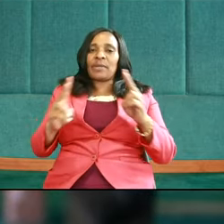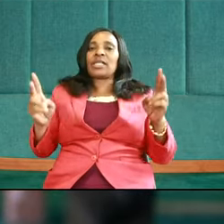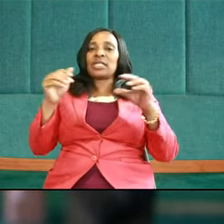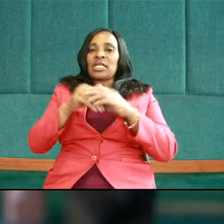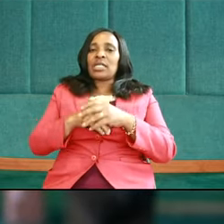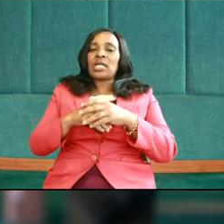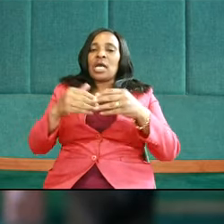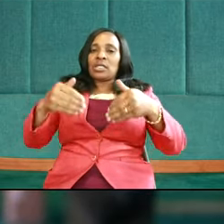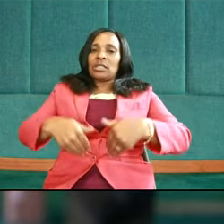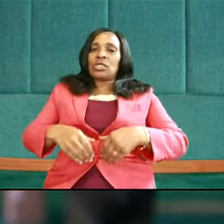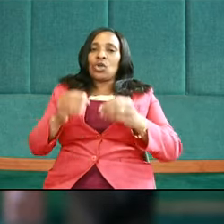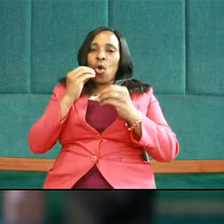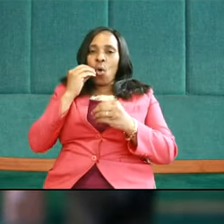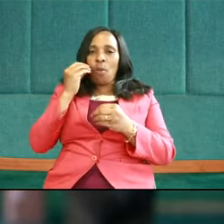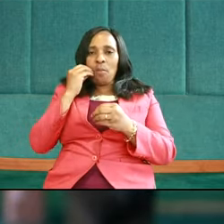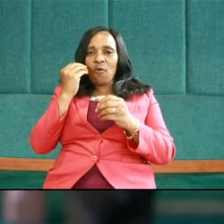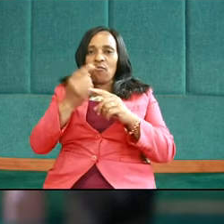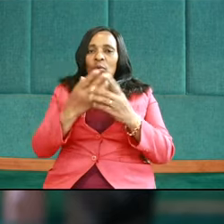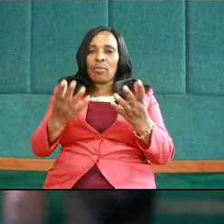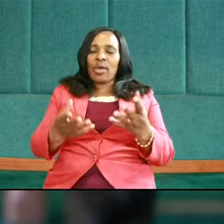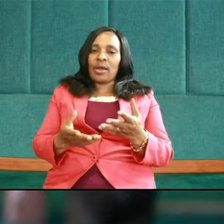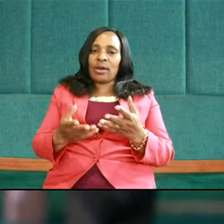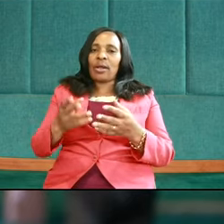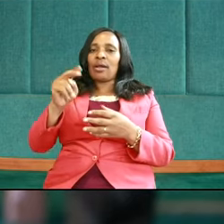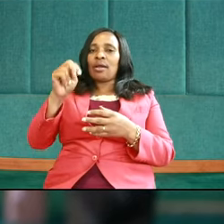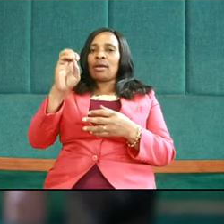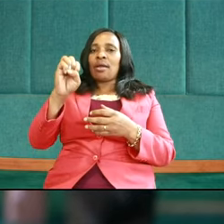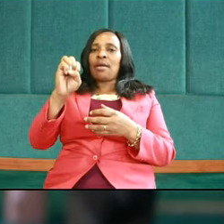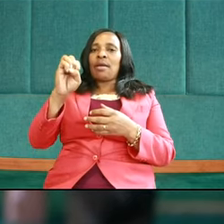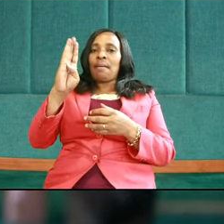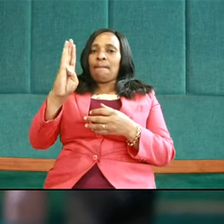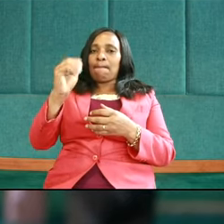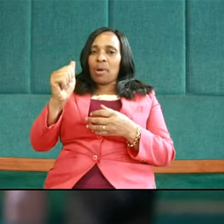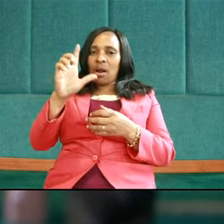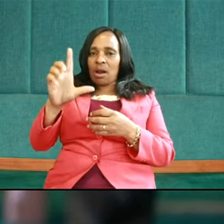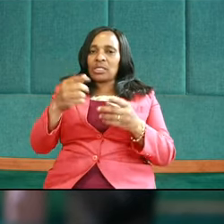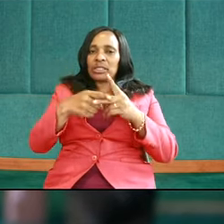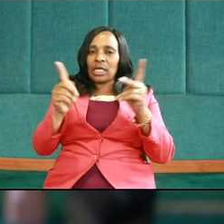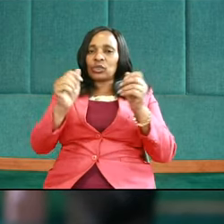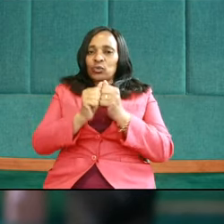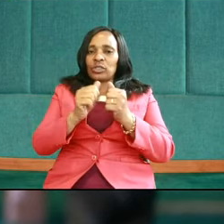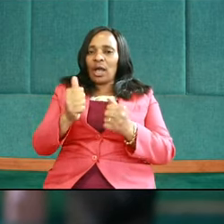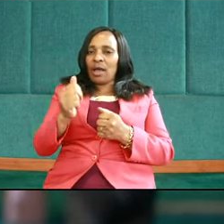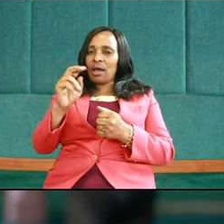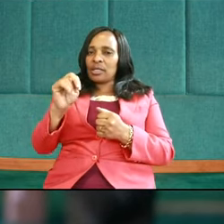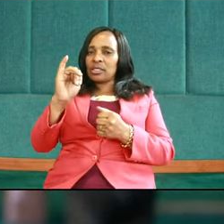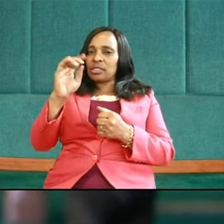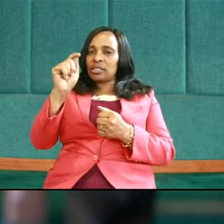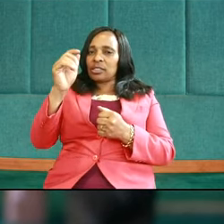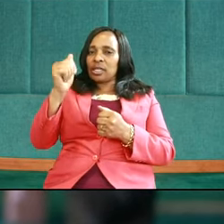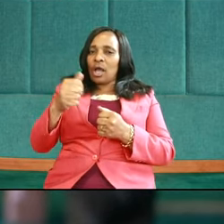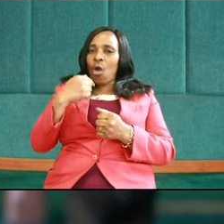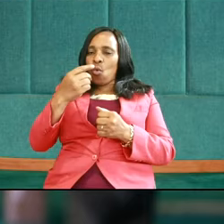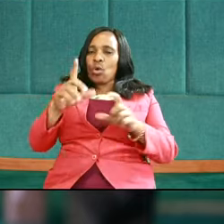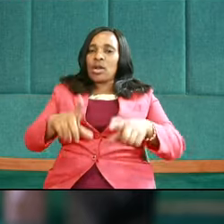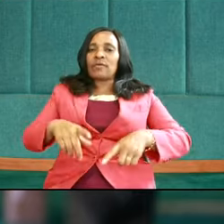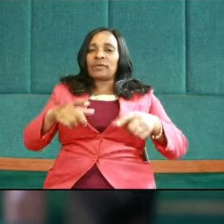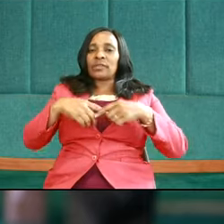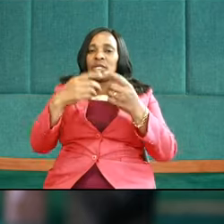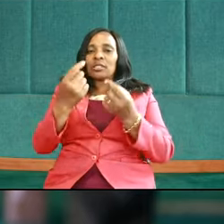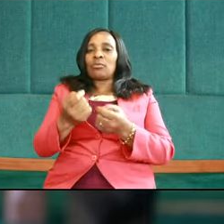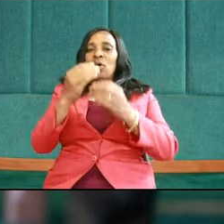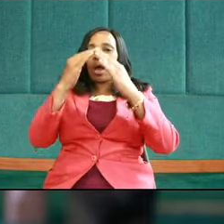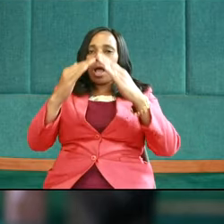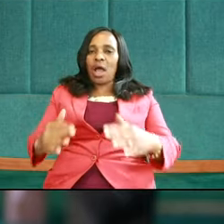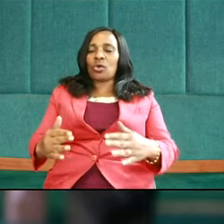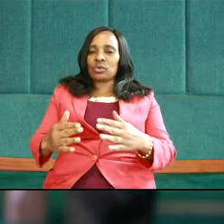Teen Home, and it's from Nepal. It starts off with Anita, who lives in a small house on